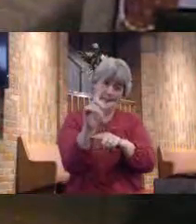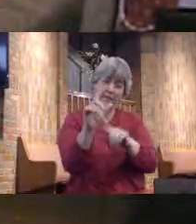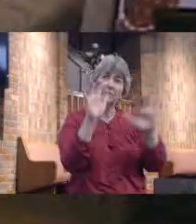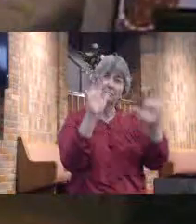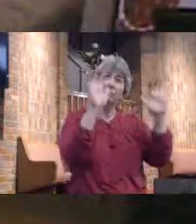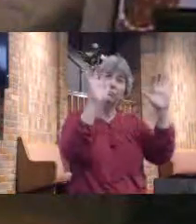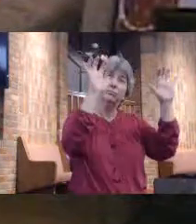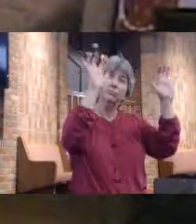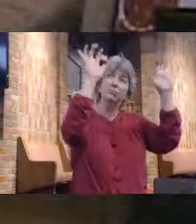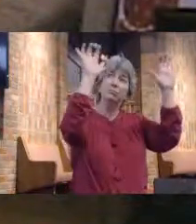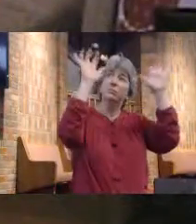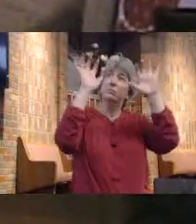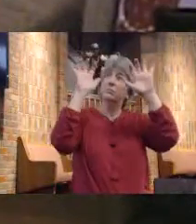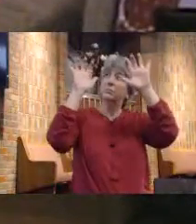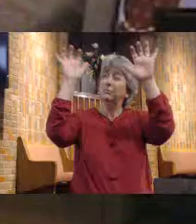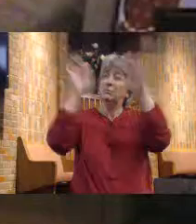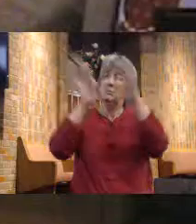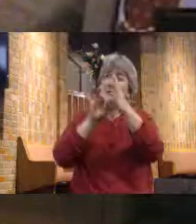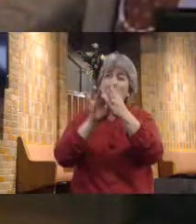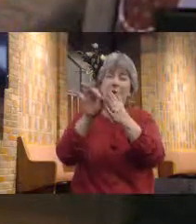It's countless stars.